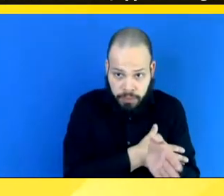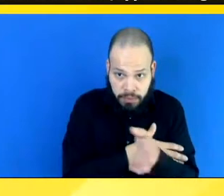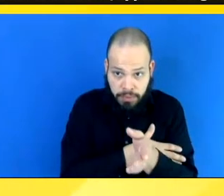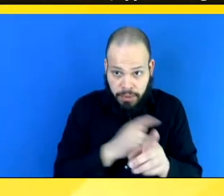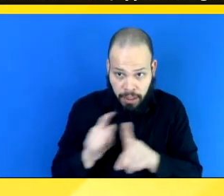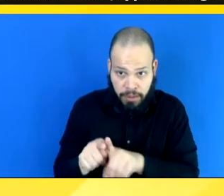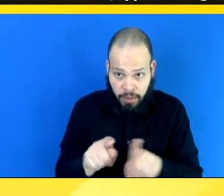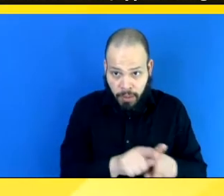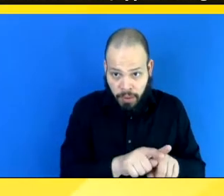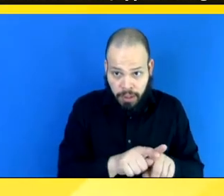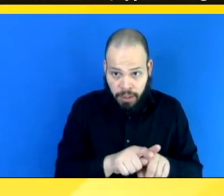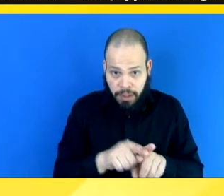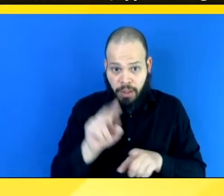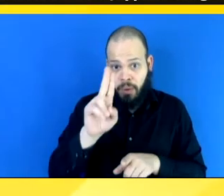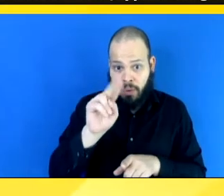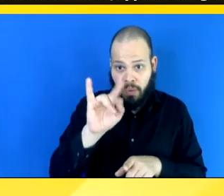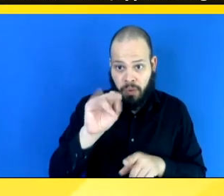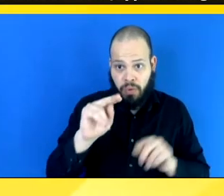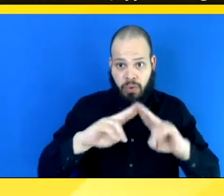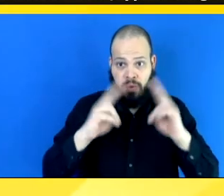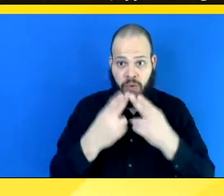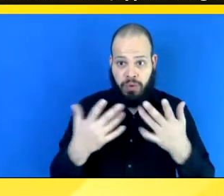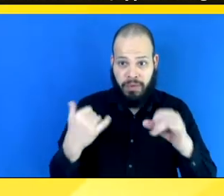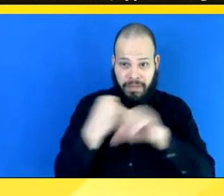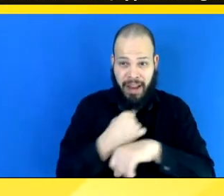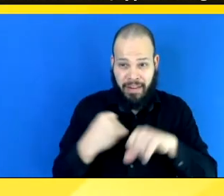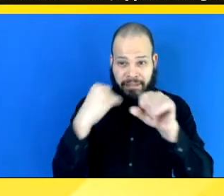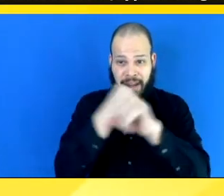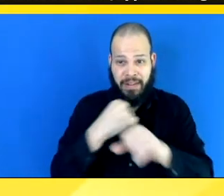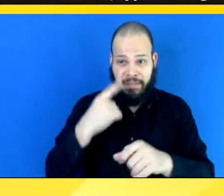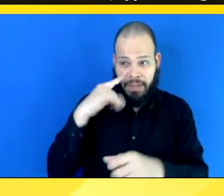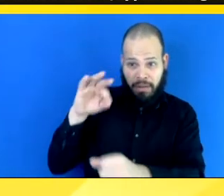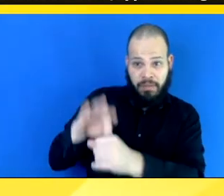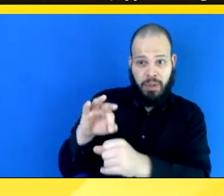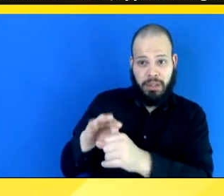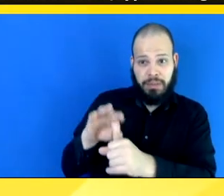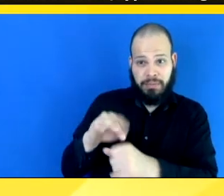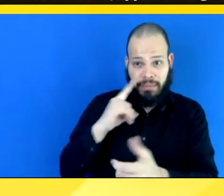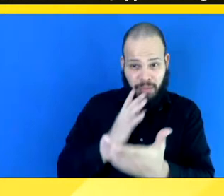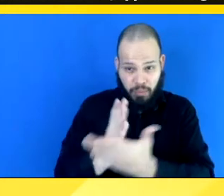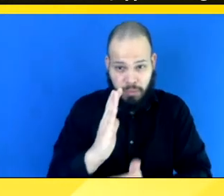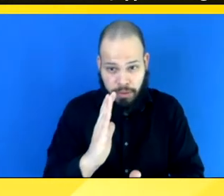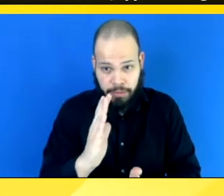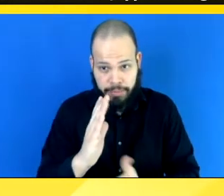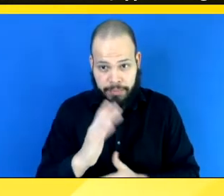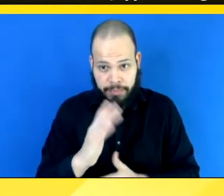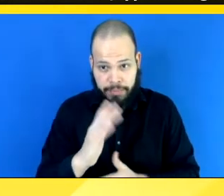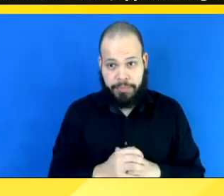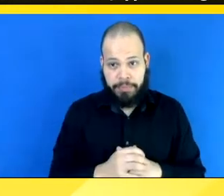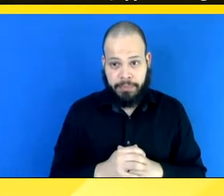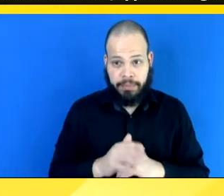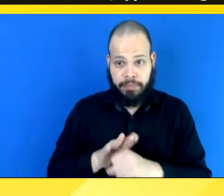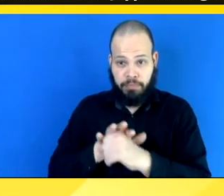the fight for voting rights and the fight against voter suppression is the same fight.